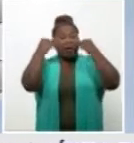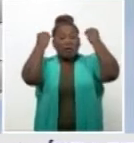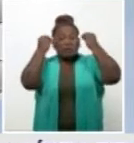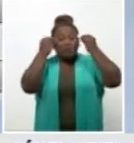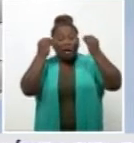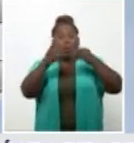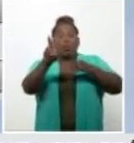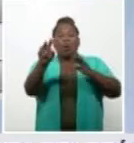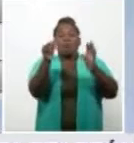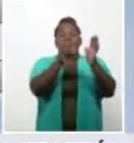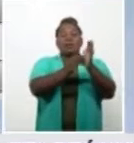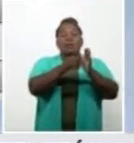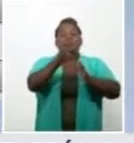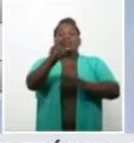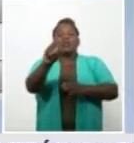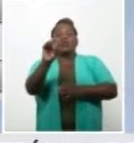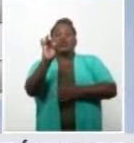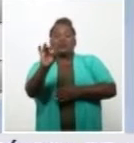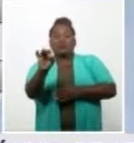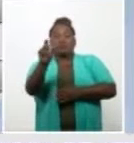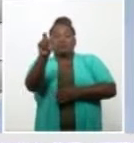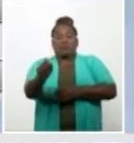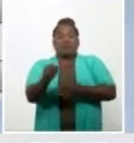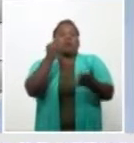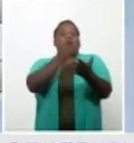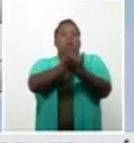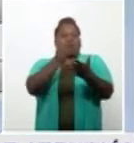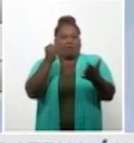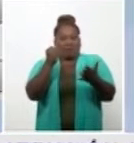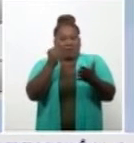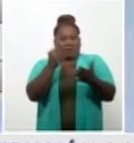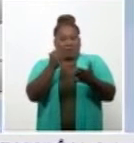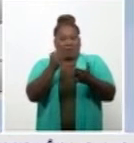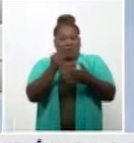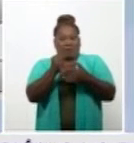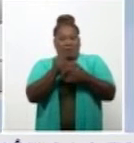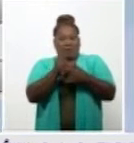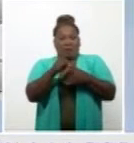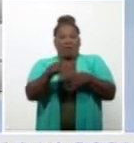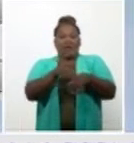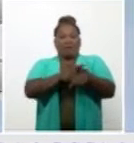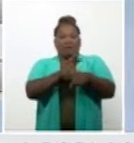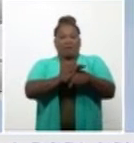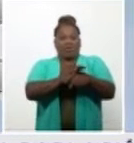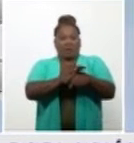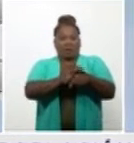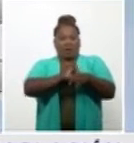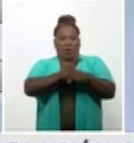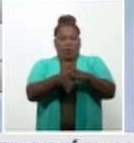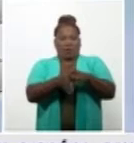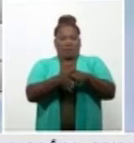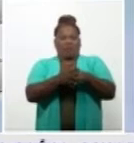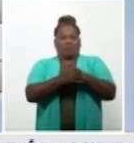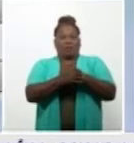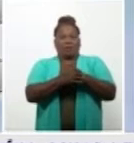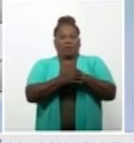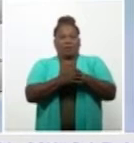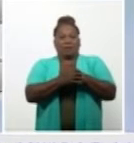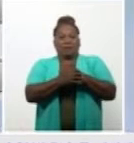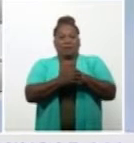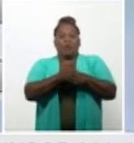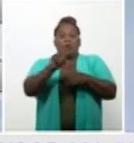and 2,107 people have tested positive with the virus, SARS-CoV-2 and COVID-19